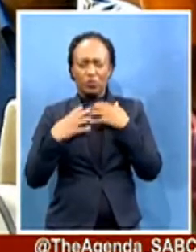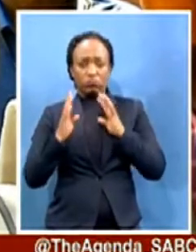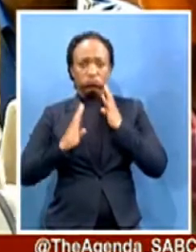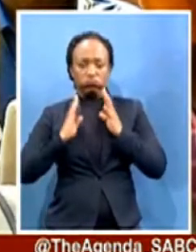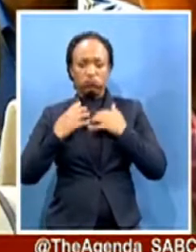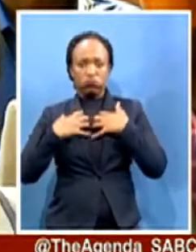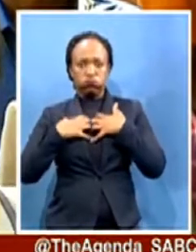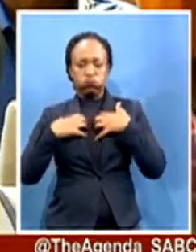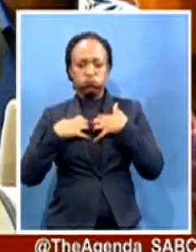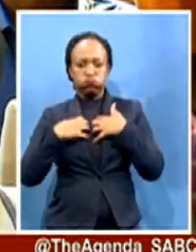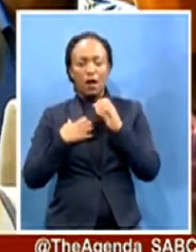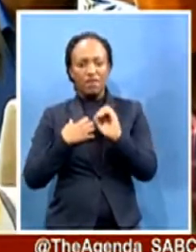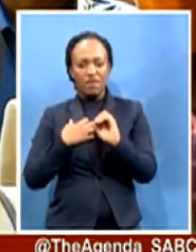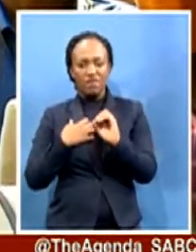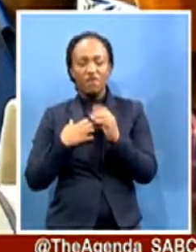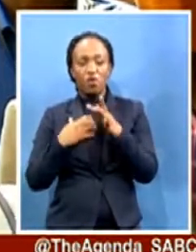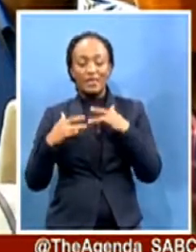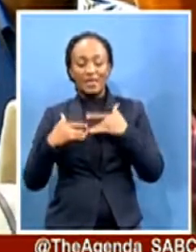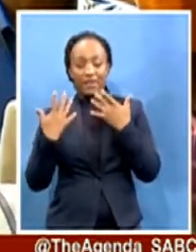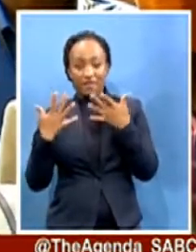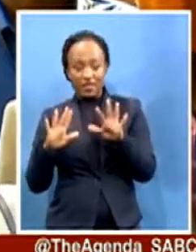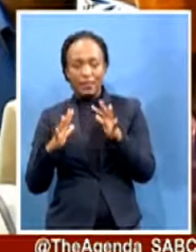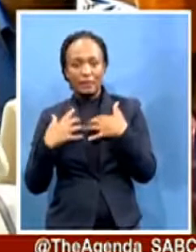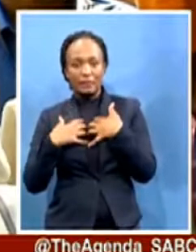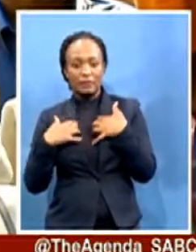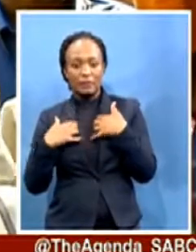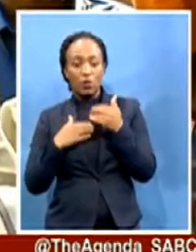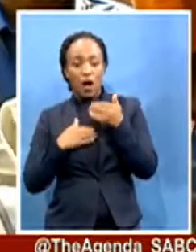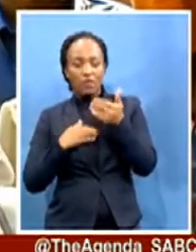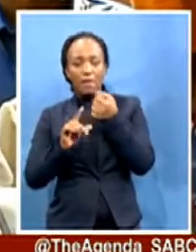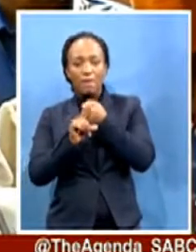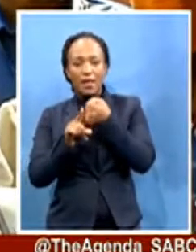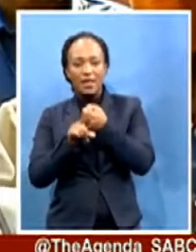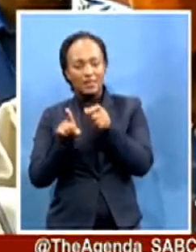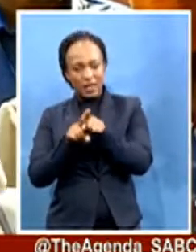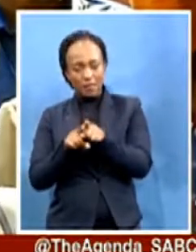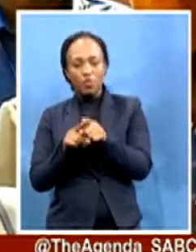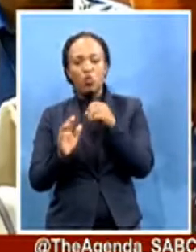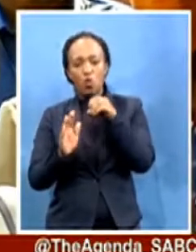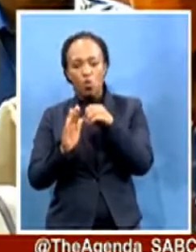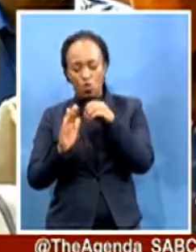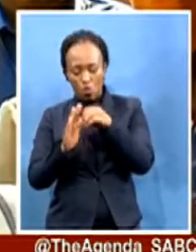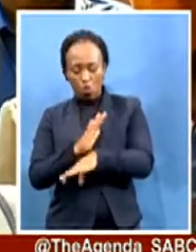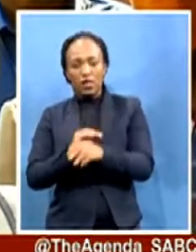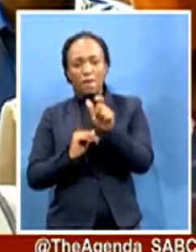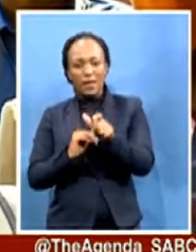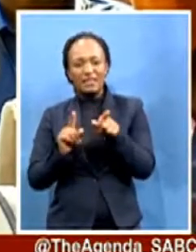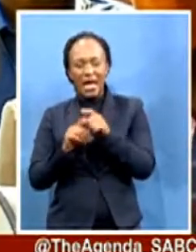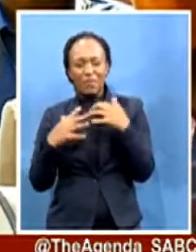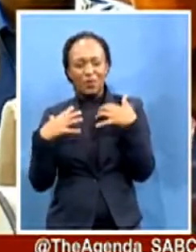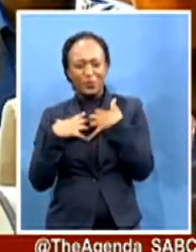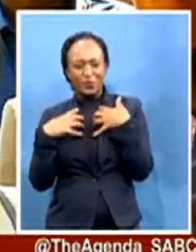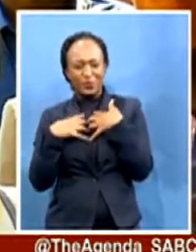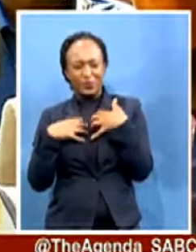the fire, you are traumatized. If you lose someone in the fire, you are traumatized. And that is why I thought